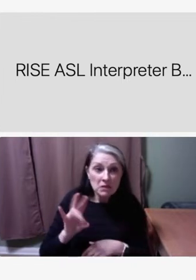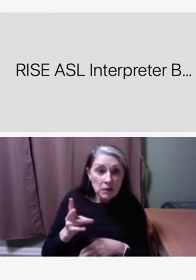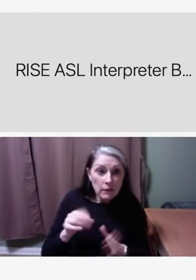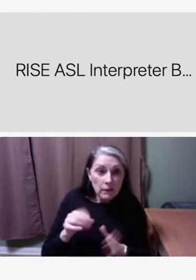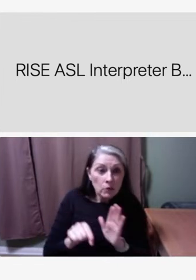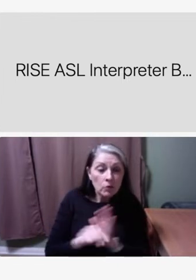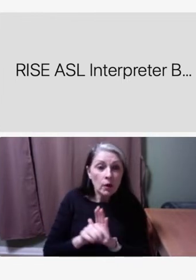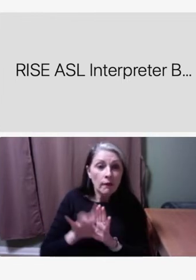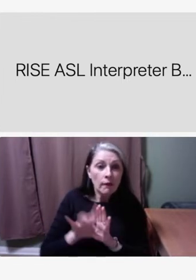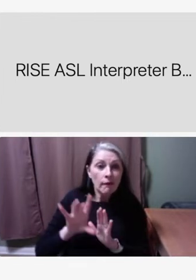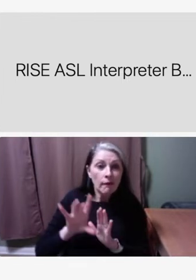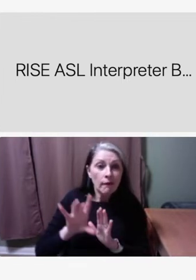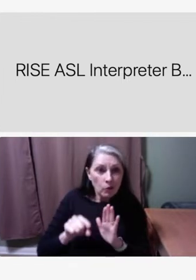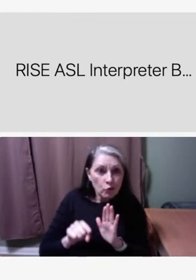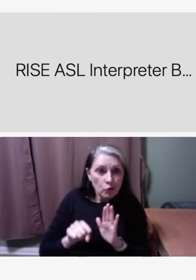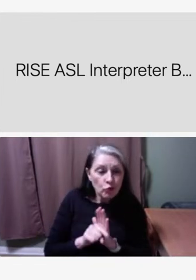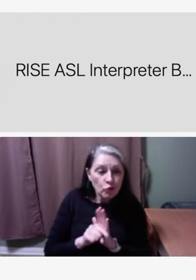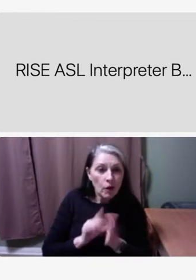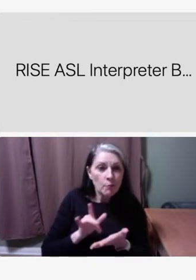give them a purpose,